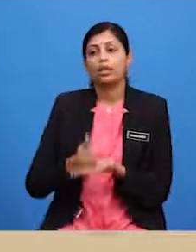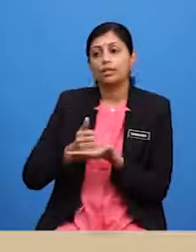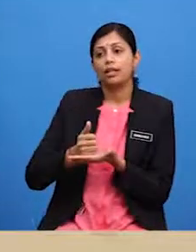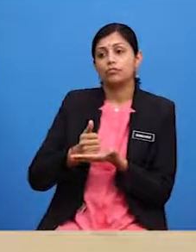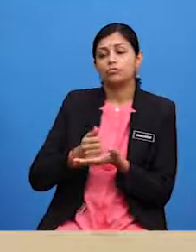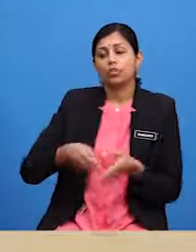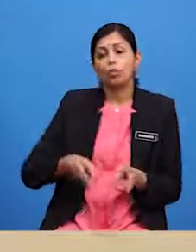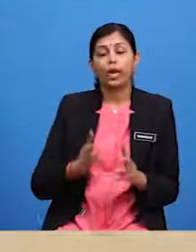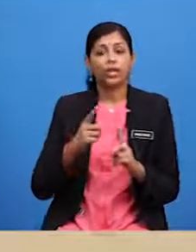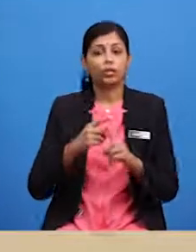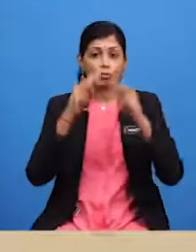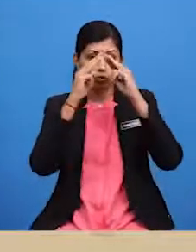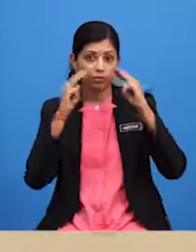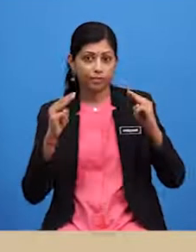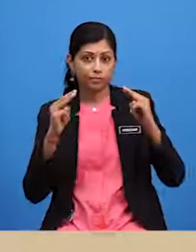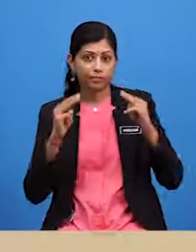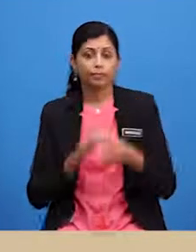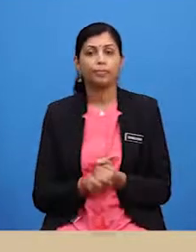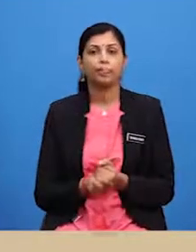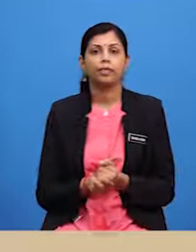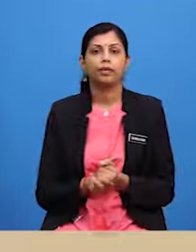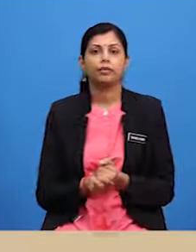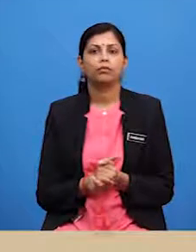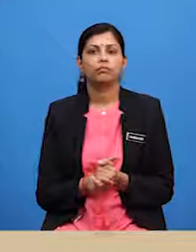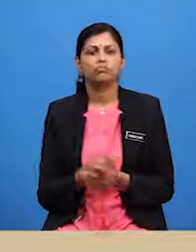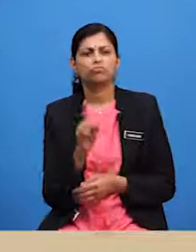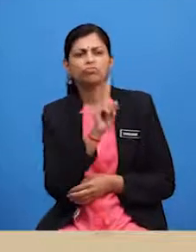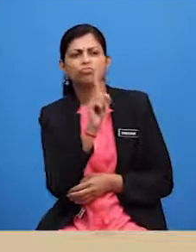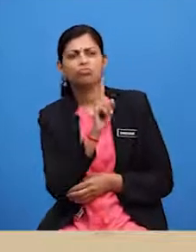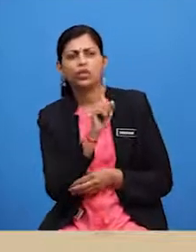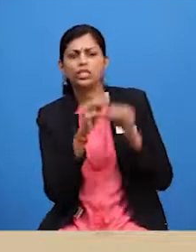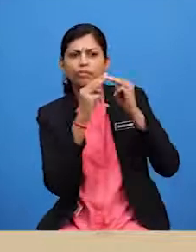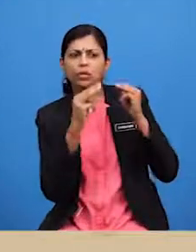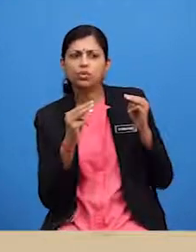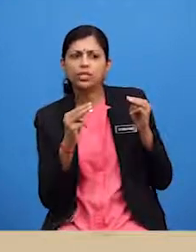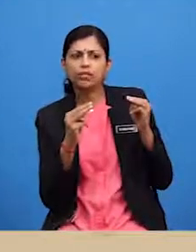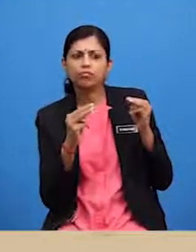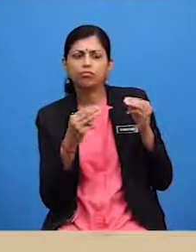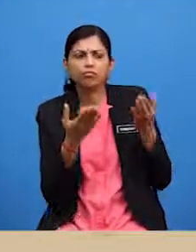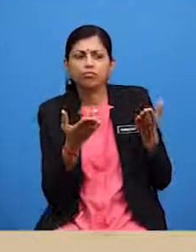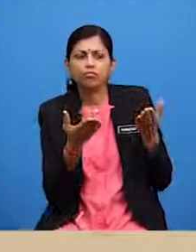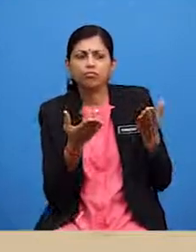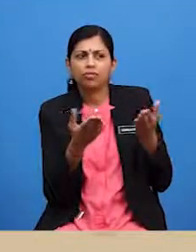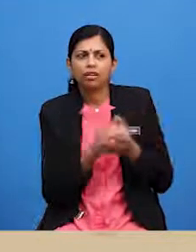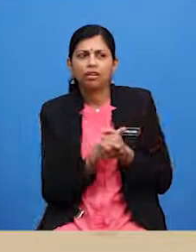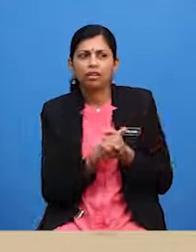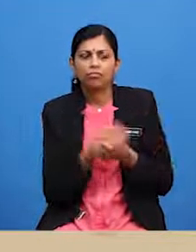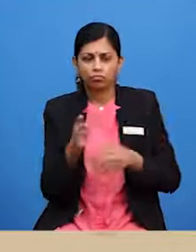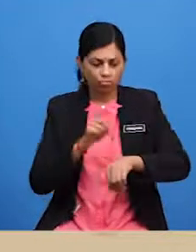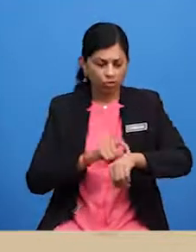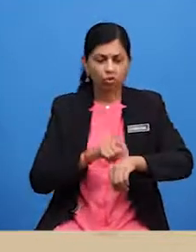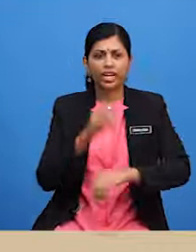museum? May I know which museum are you referring to? It's already